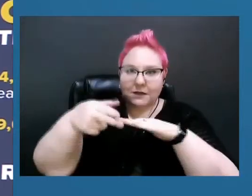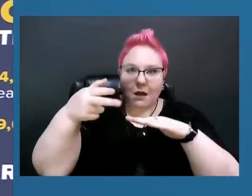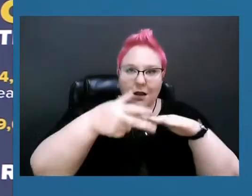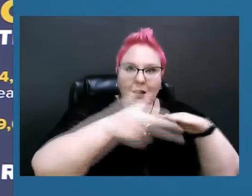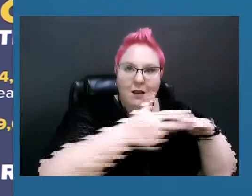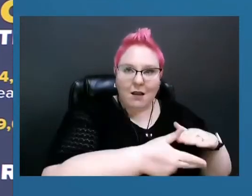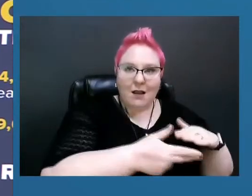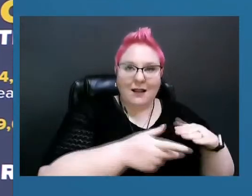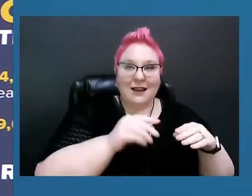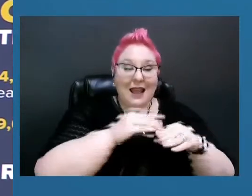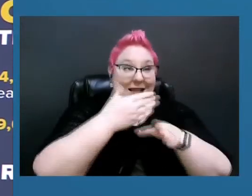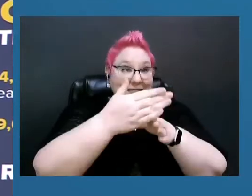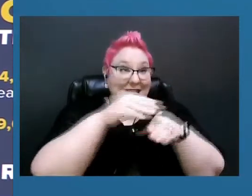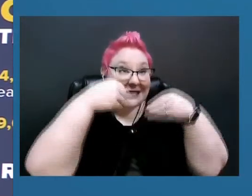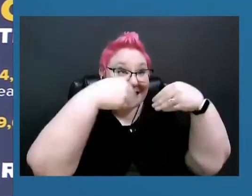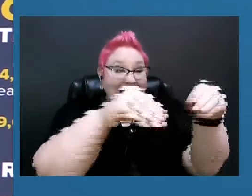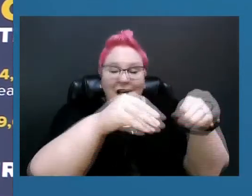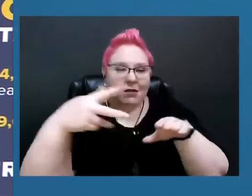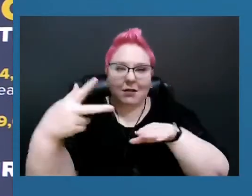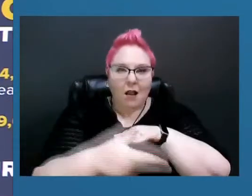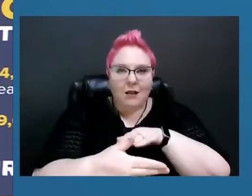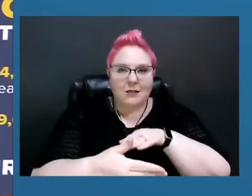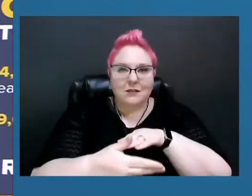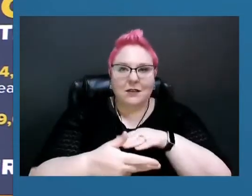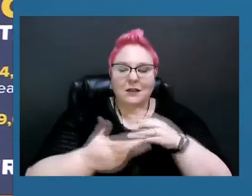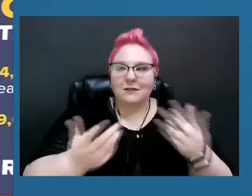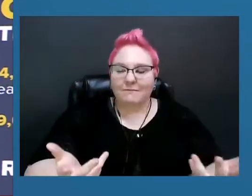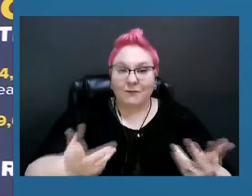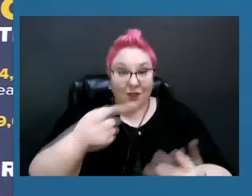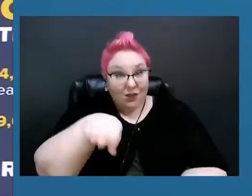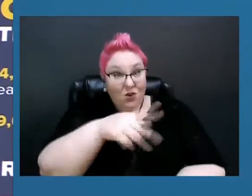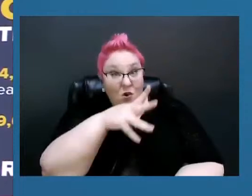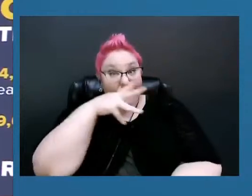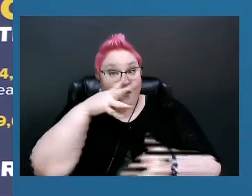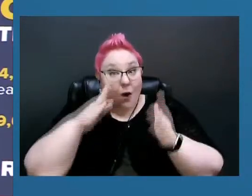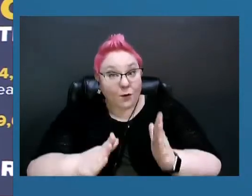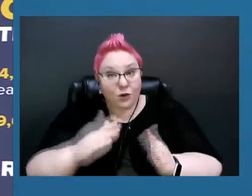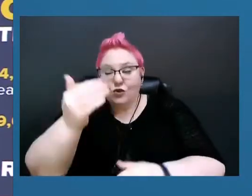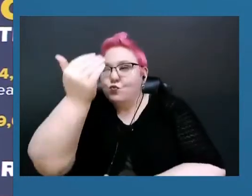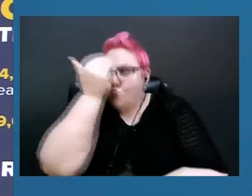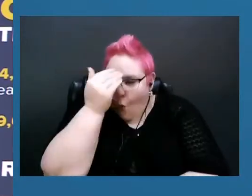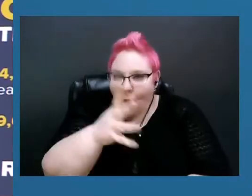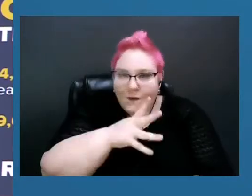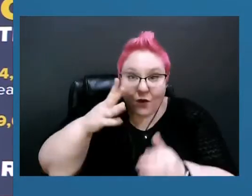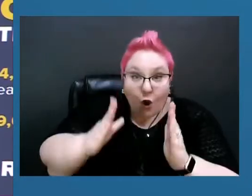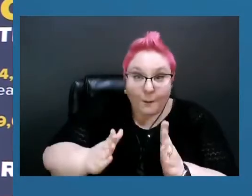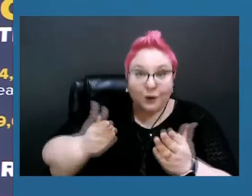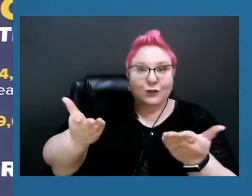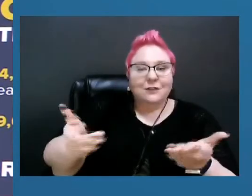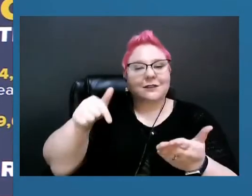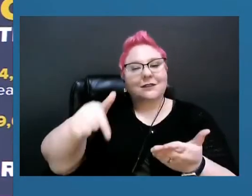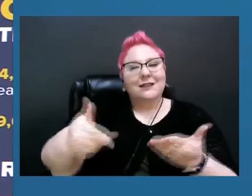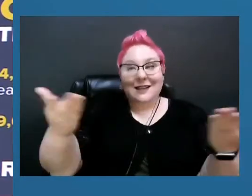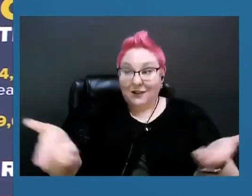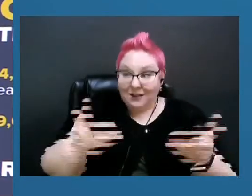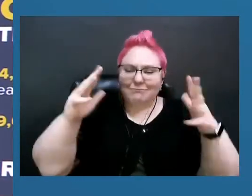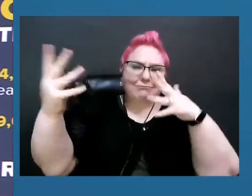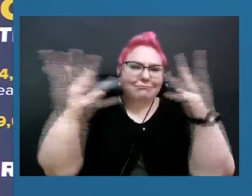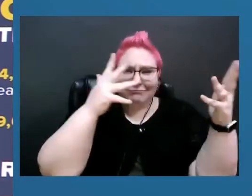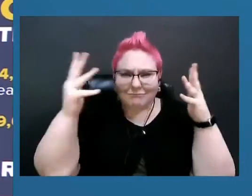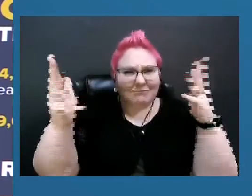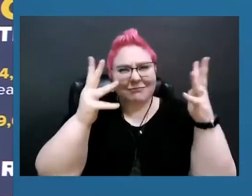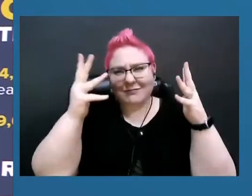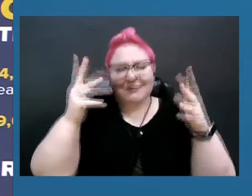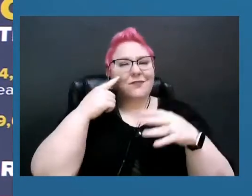Canada. So it is so hard for our farmers. Any farmers in this room? Anybody know a farmer in this room? And this is one of the toughest businesses. Let's hear it for our farmers. Let's hear it